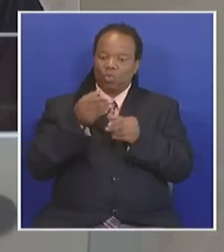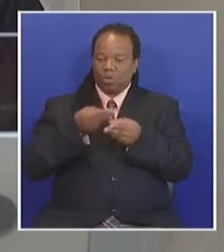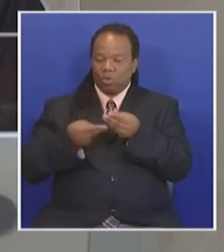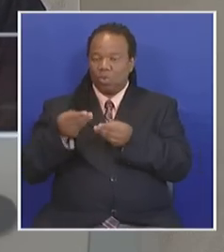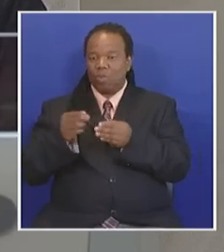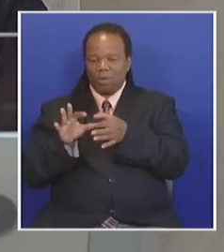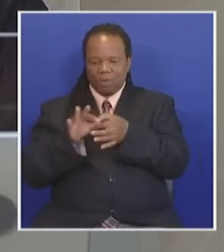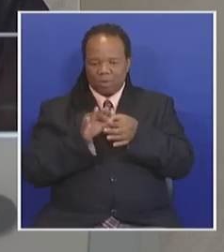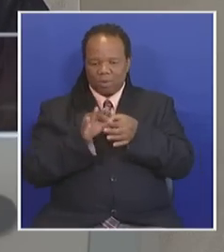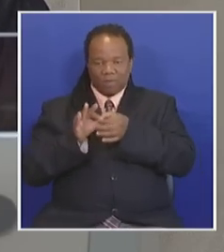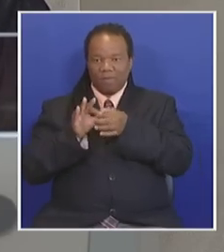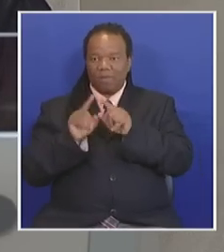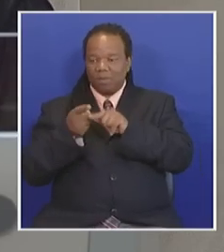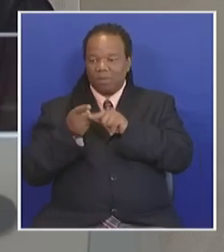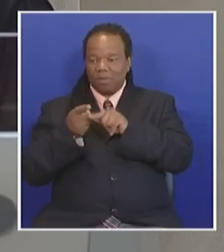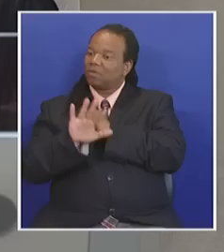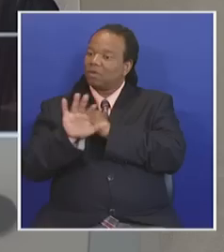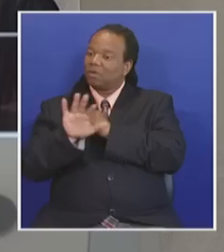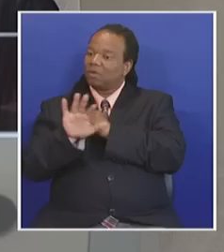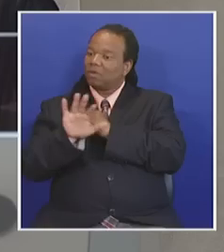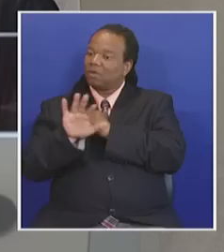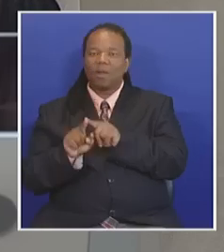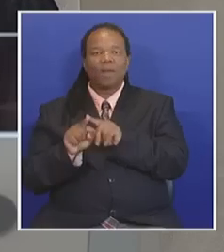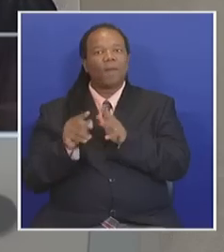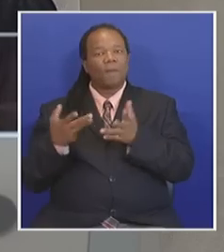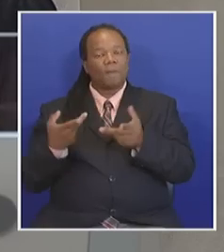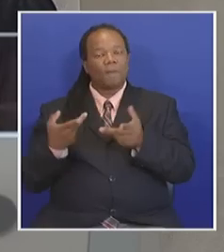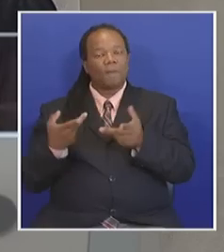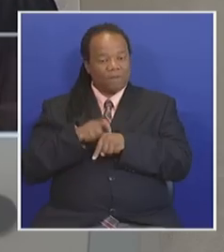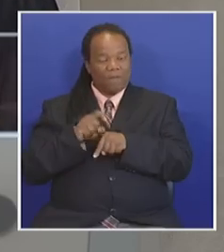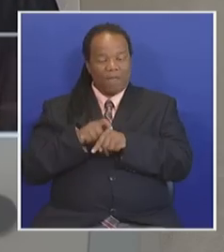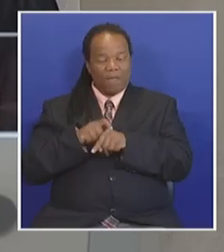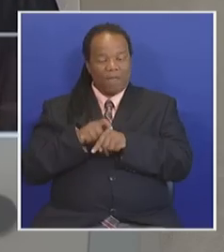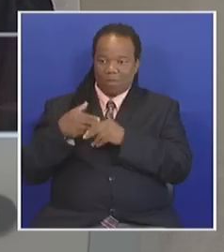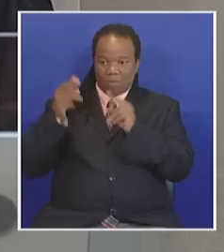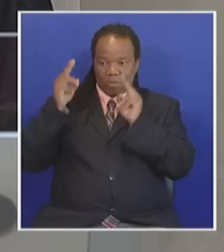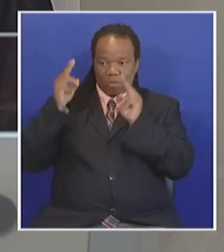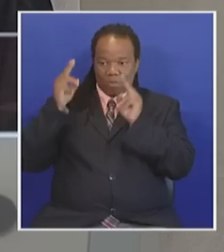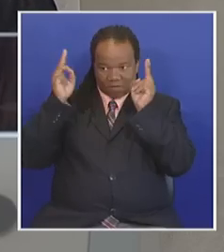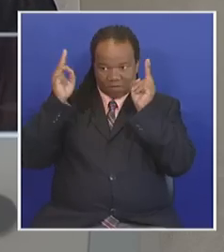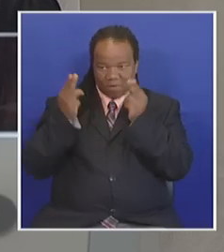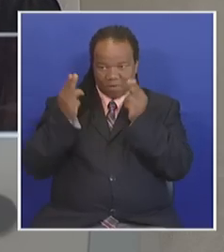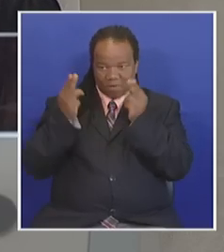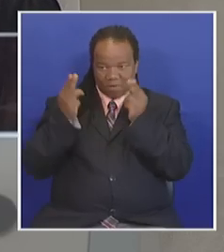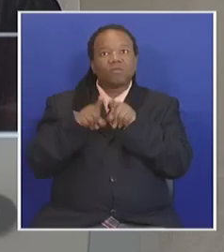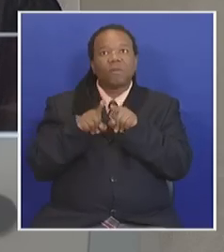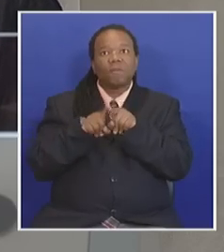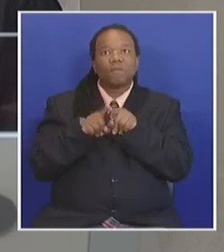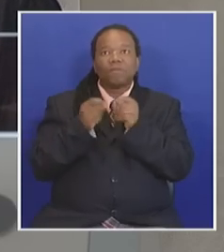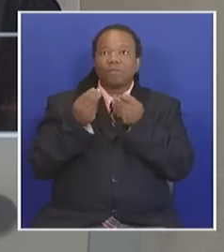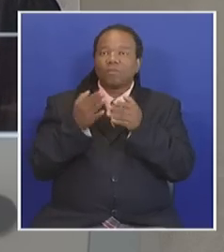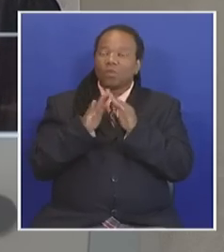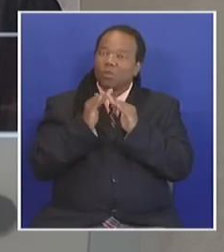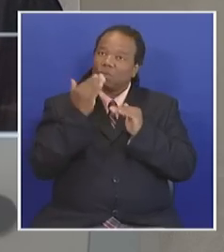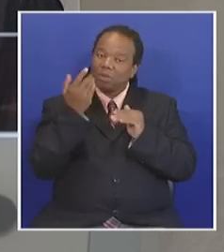country. At the heart of the turmoil at many of our institutions of higher learning is exactly the disparity that exists between